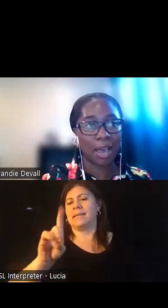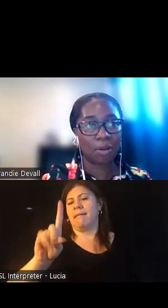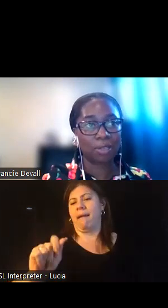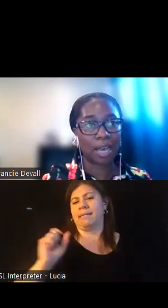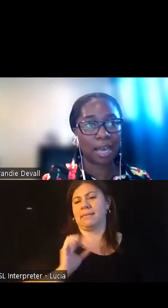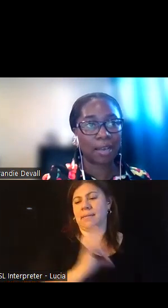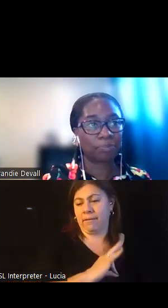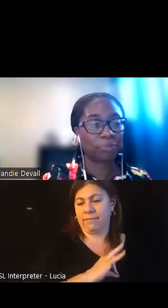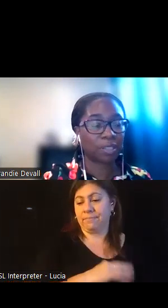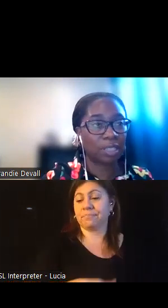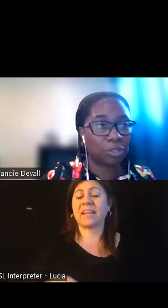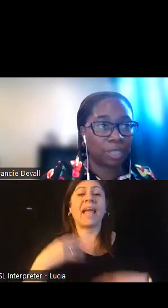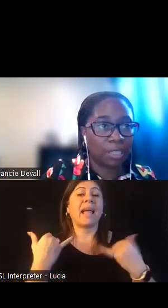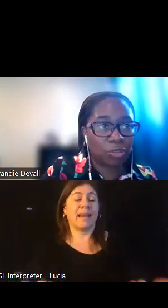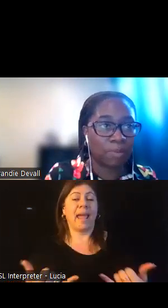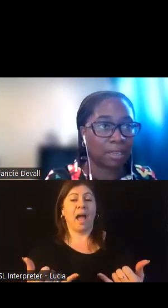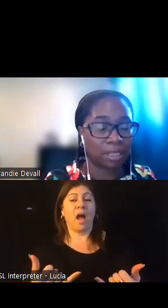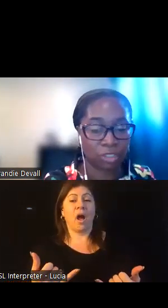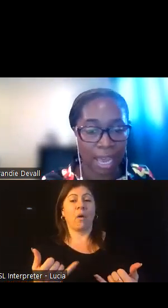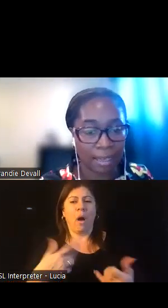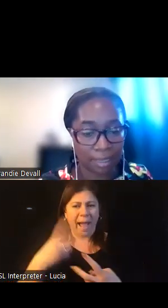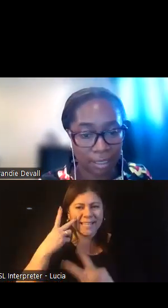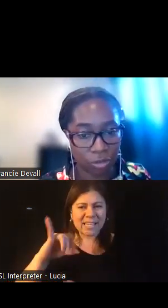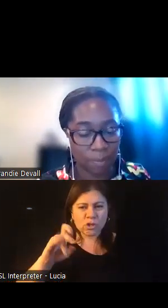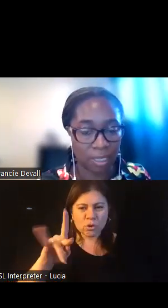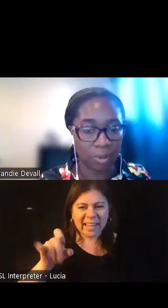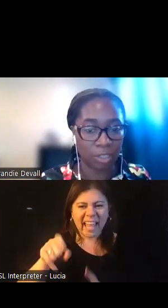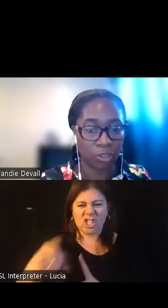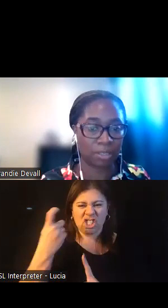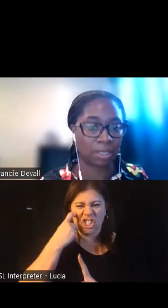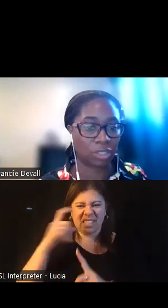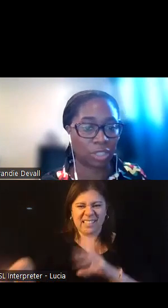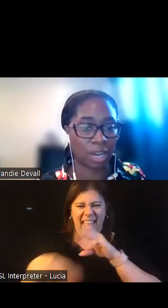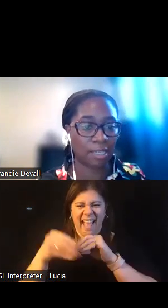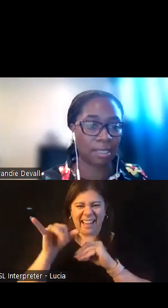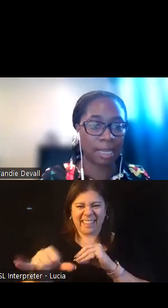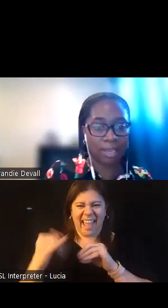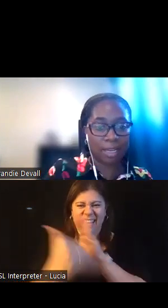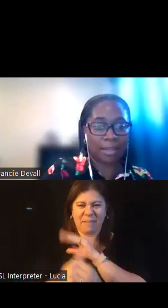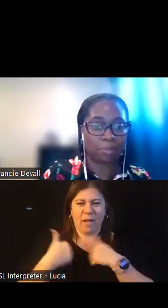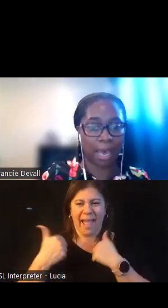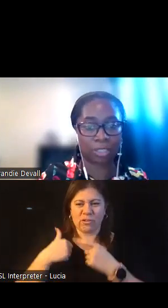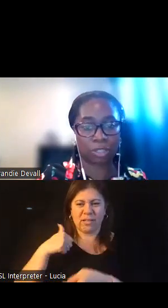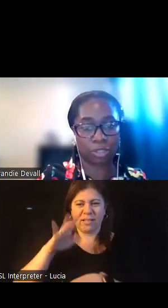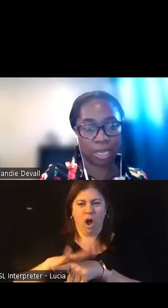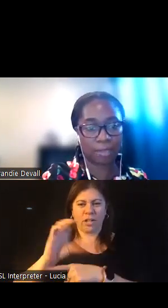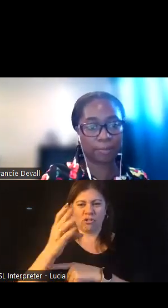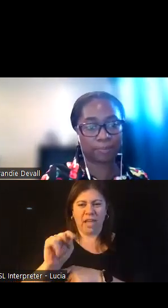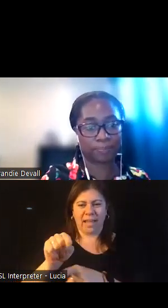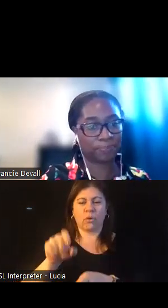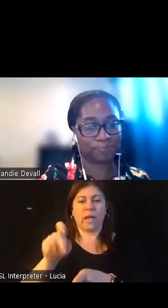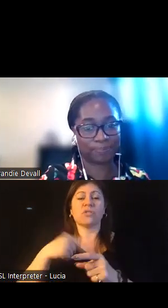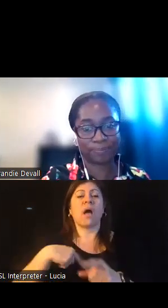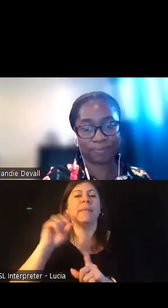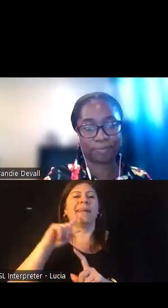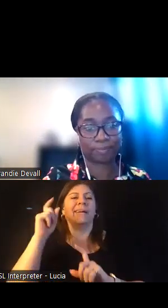So now, I see Juliet has dropped that into the chat. She's dropped the email address into the chat, and I'm going to hand it back to Juliet.